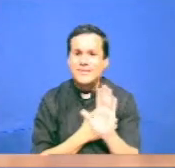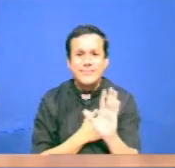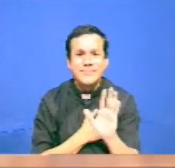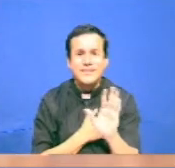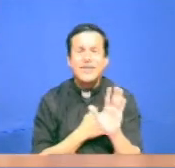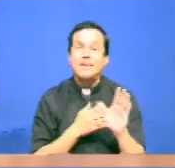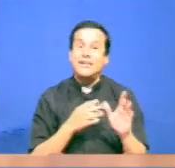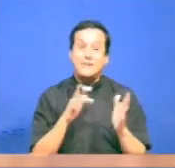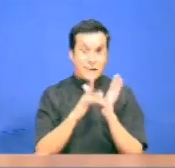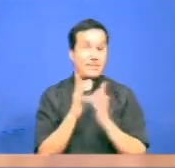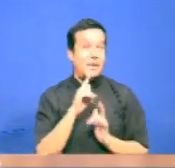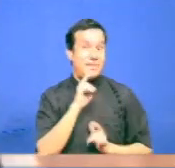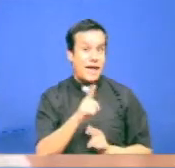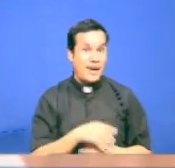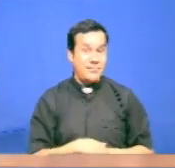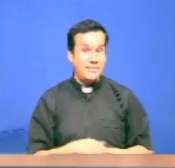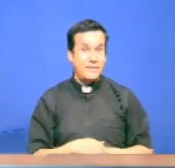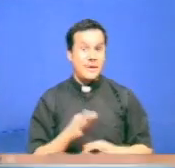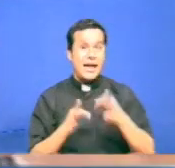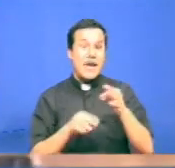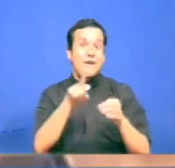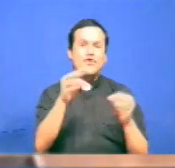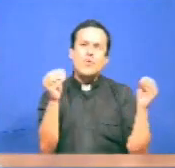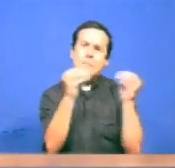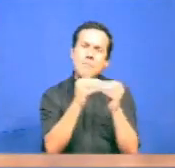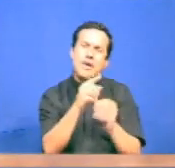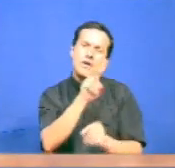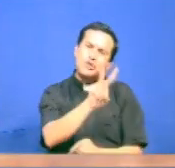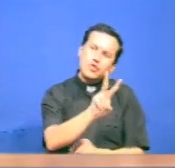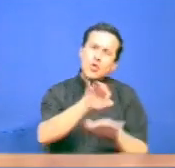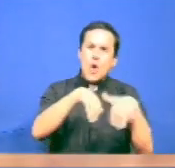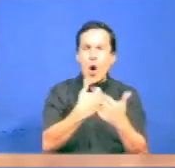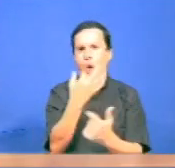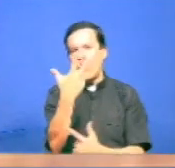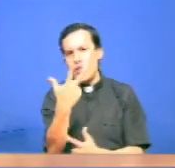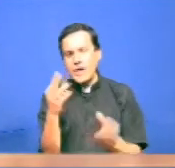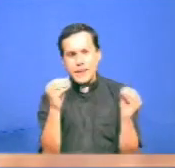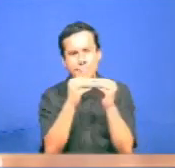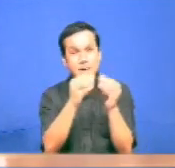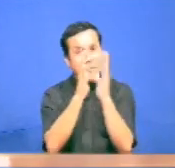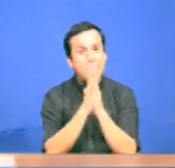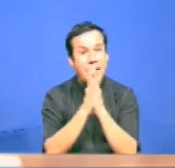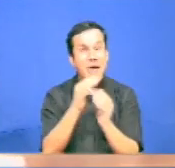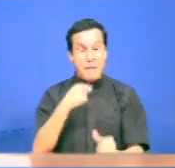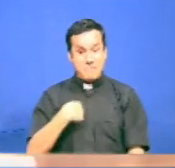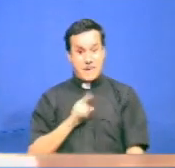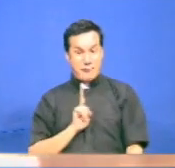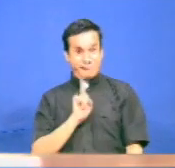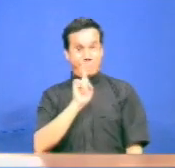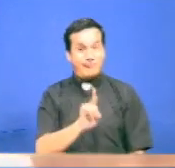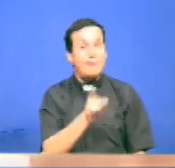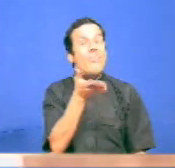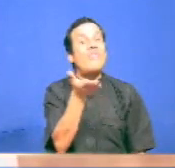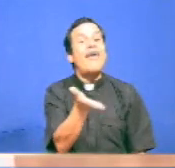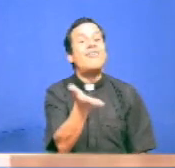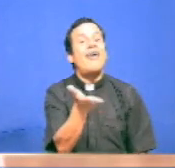says, Jesus, I am there with you. Pray with your brothers and sisters. The last but not last, the last thing is